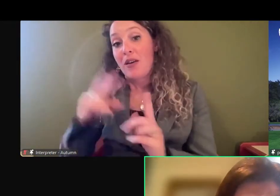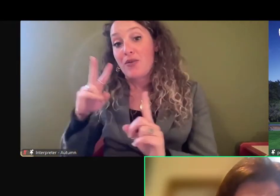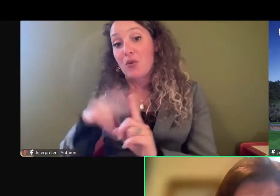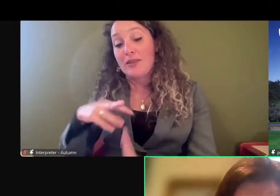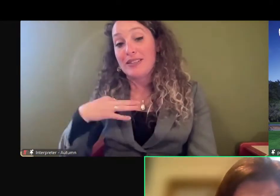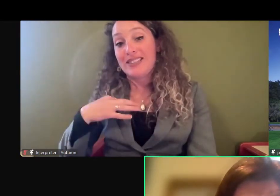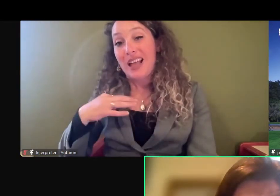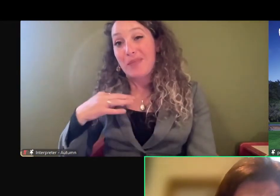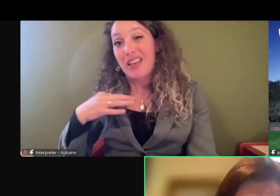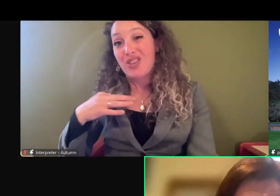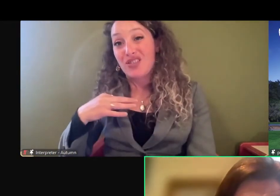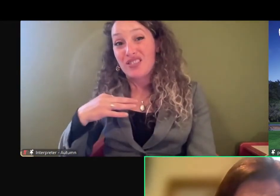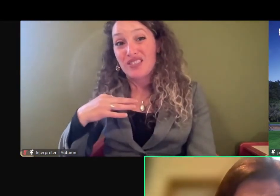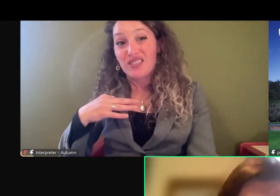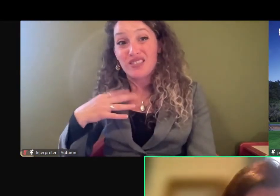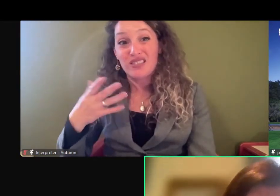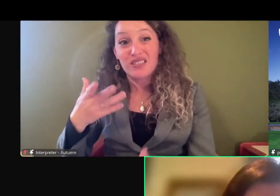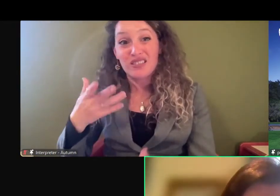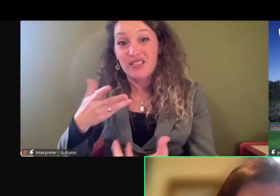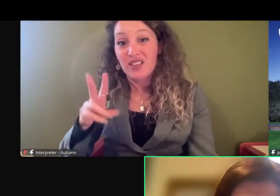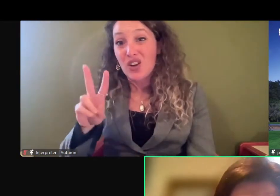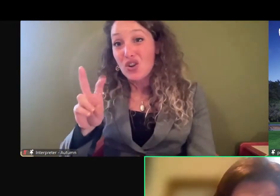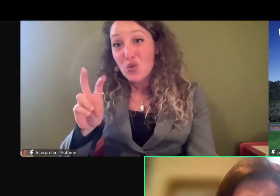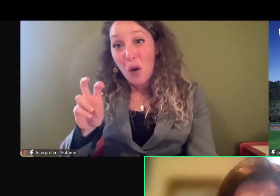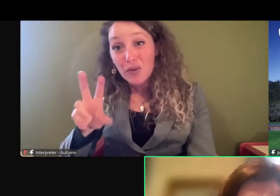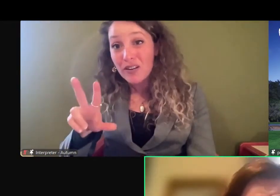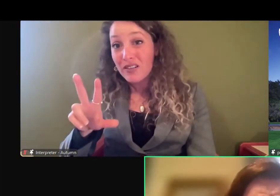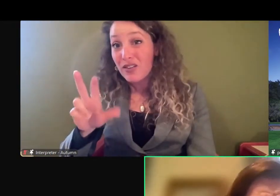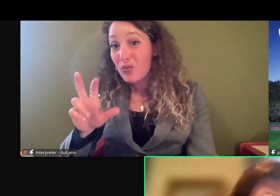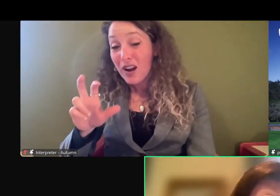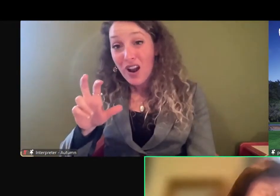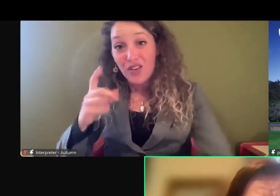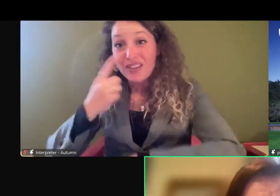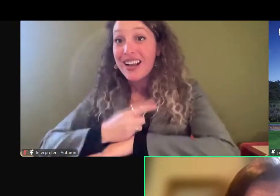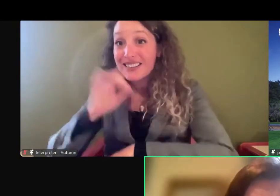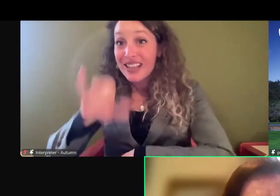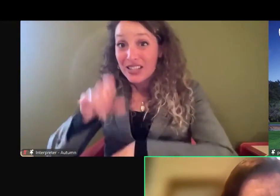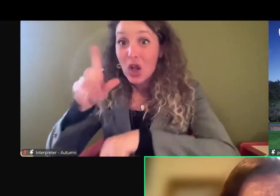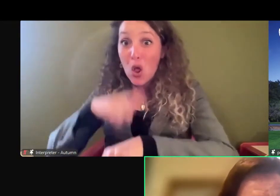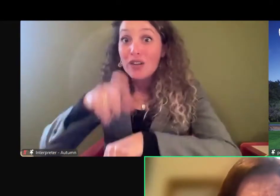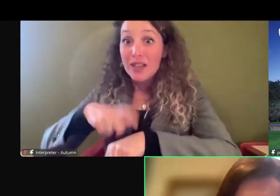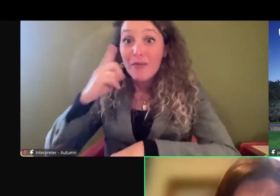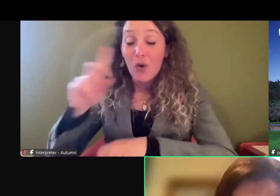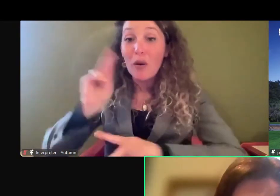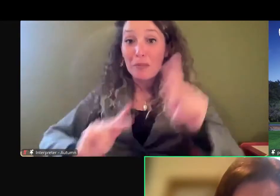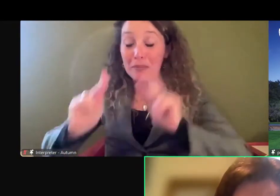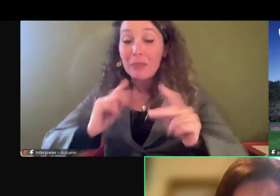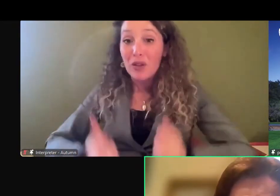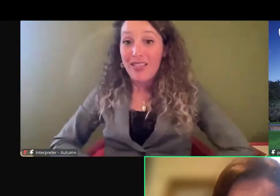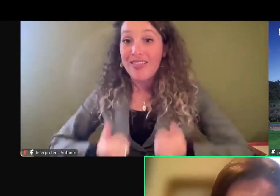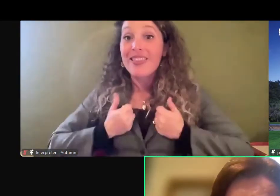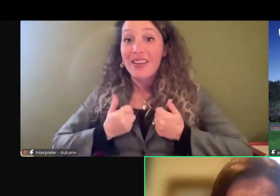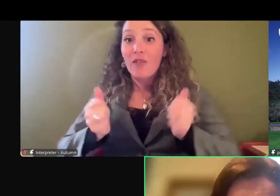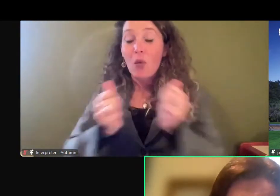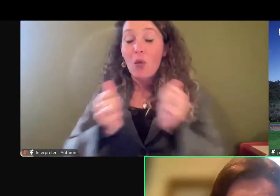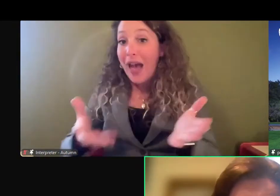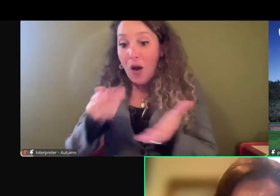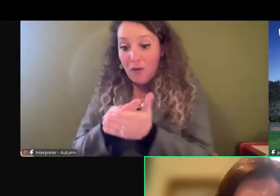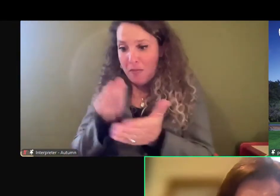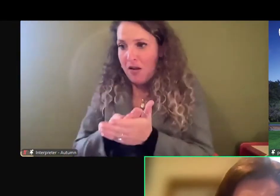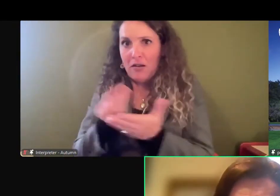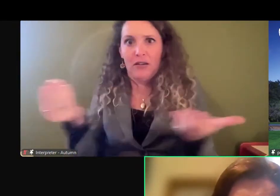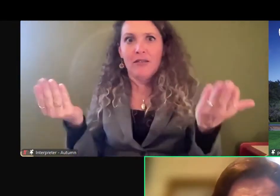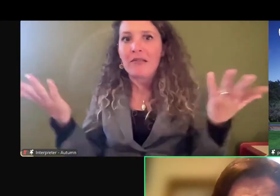are taking, 200, 300 days. I mean, Mm. that's a long time for people to live without,